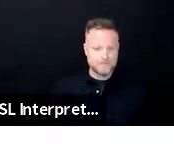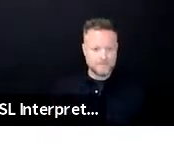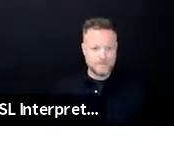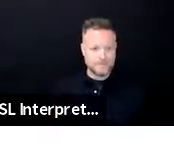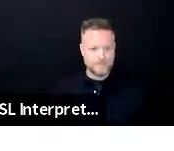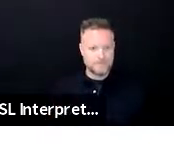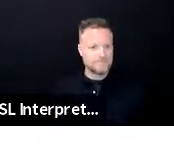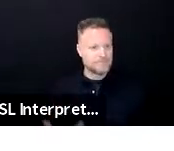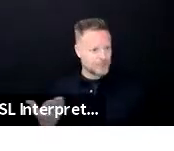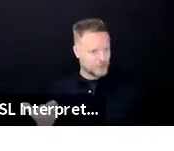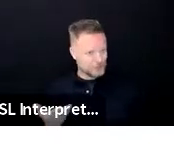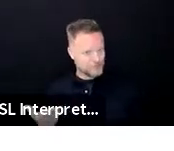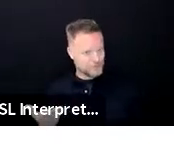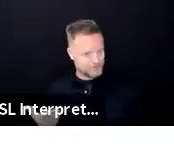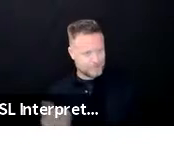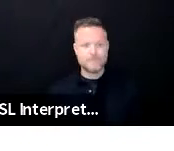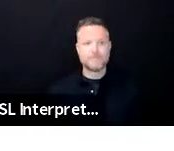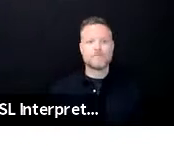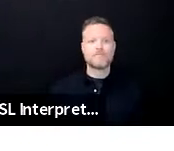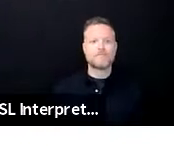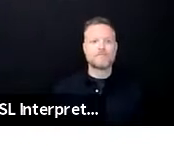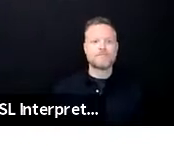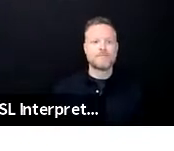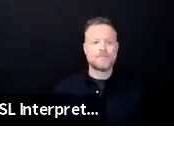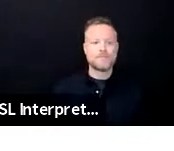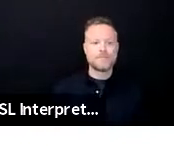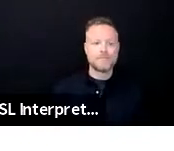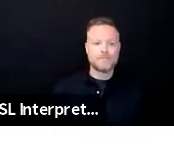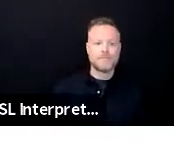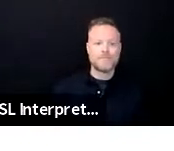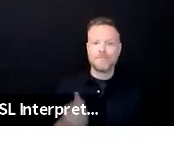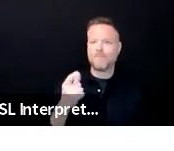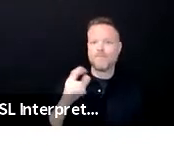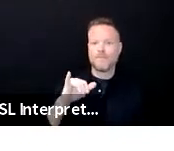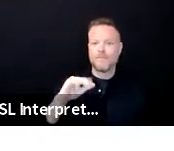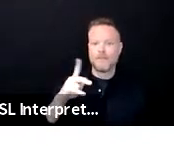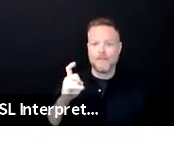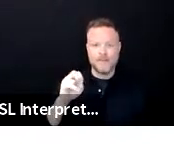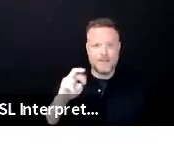I'm here. Sarah Guillermo, Here.